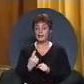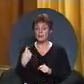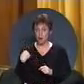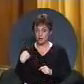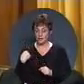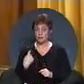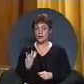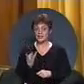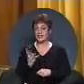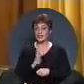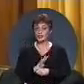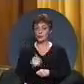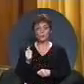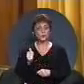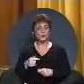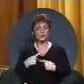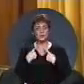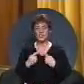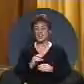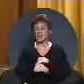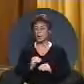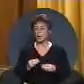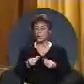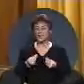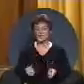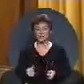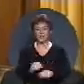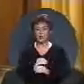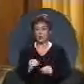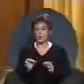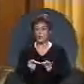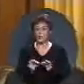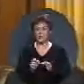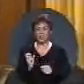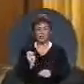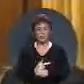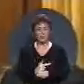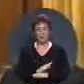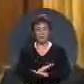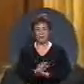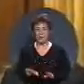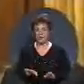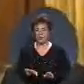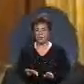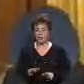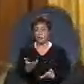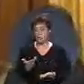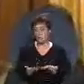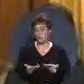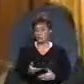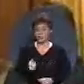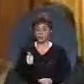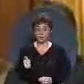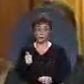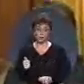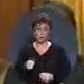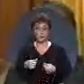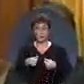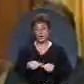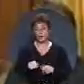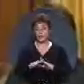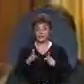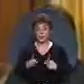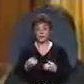expenses. Now, I don't know. Maybe he was staying at a homeless shelter, but Mr. Speaker, all I can tell you is that